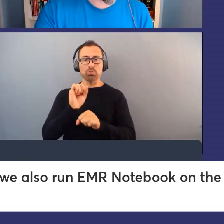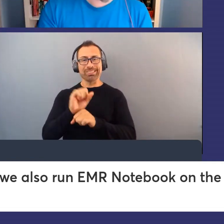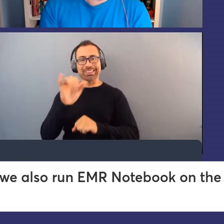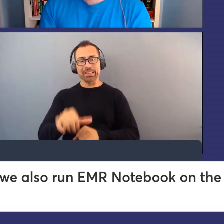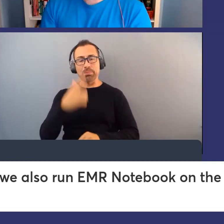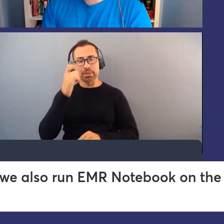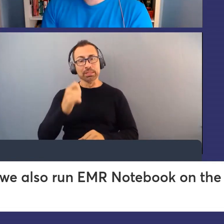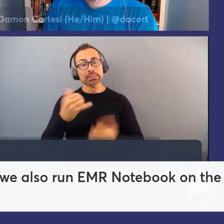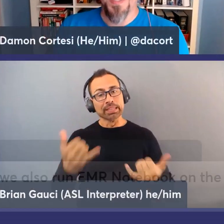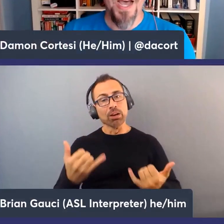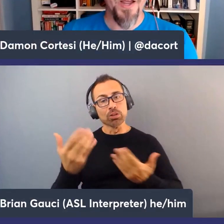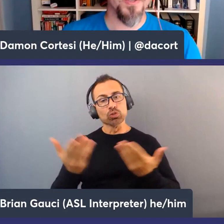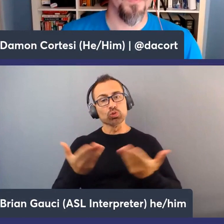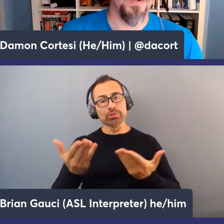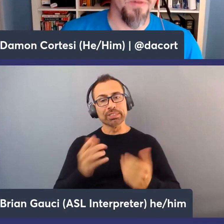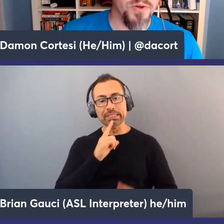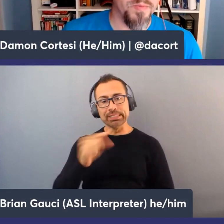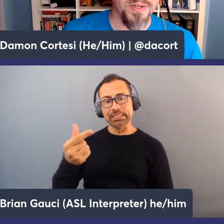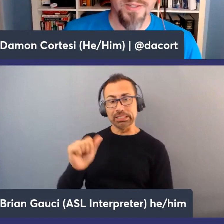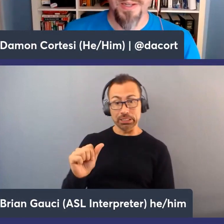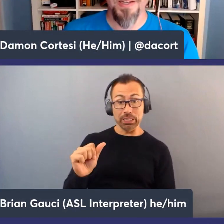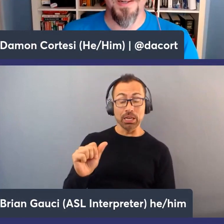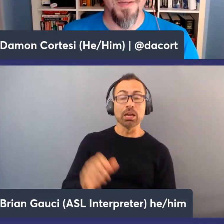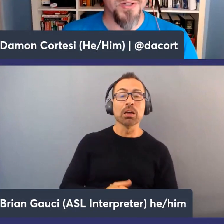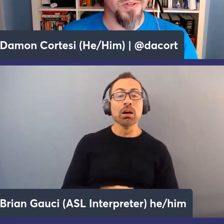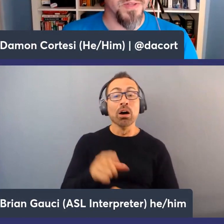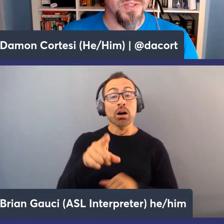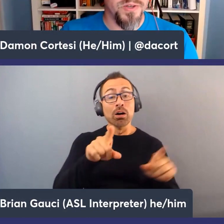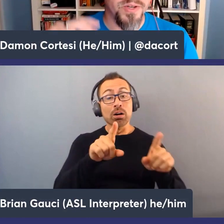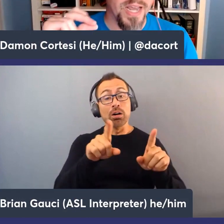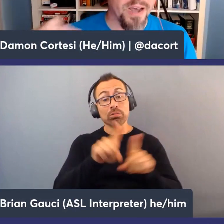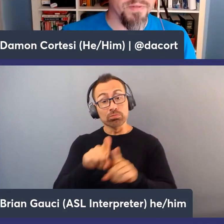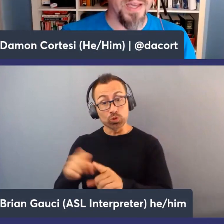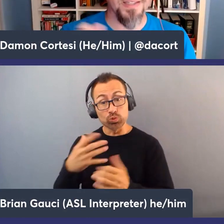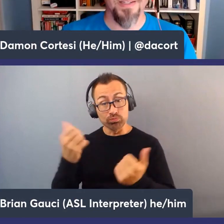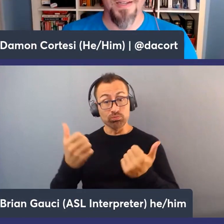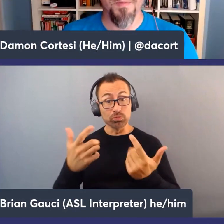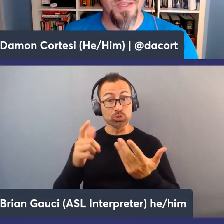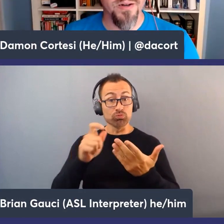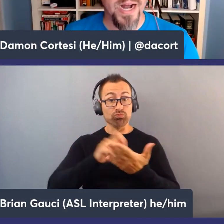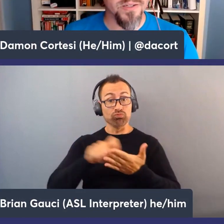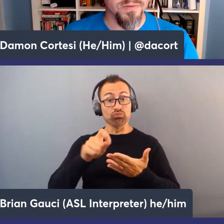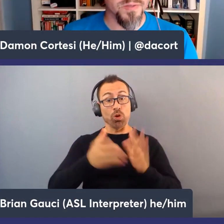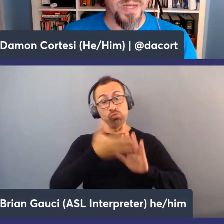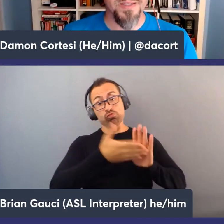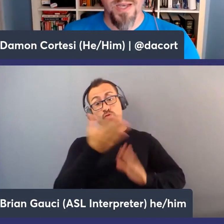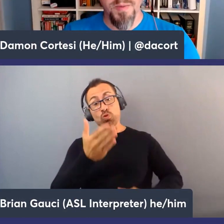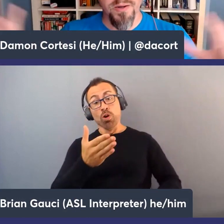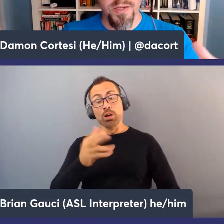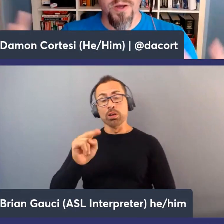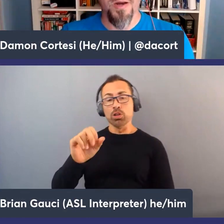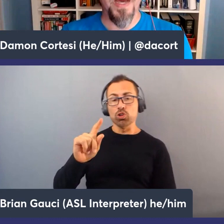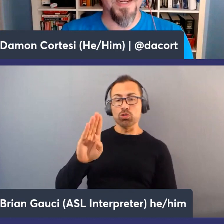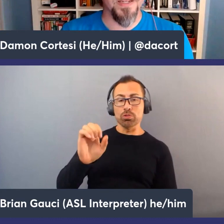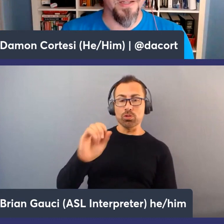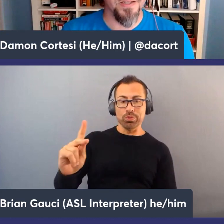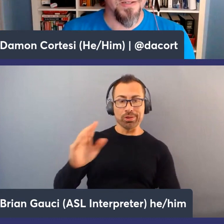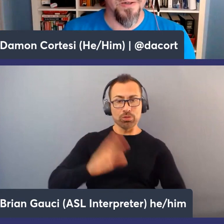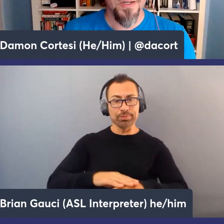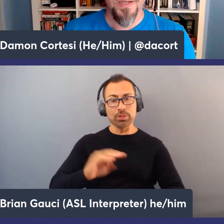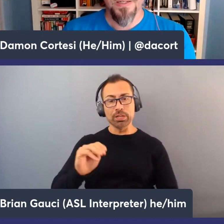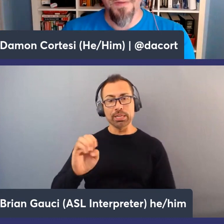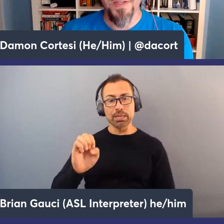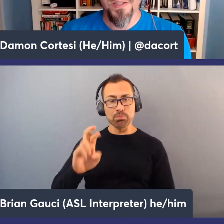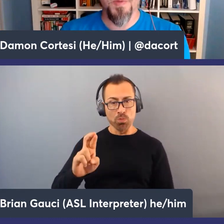for asking that. I also want to run notebooks on EMR Serverless so you can have that interactive response time and automatic